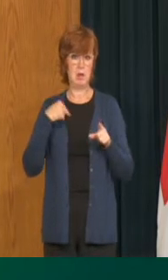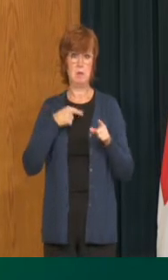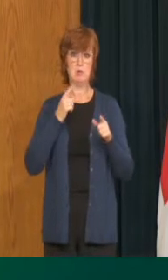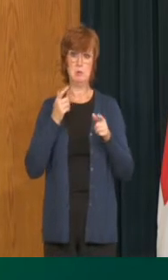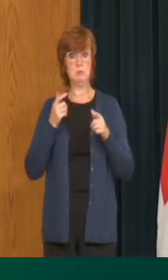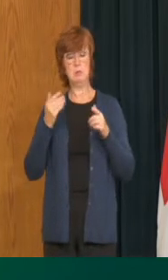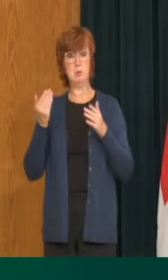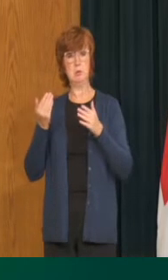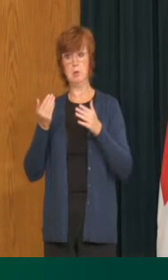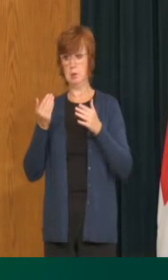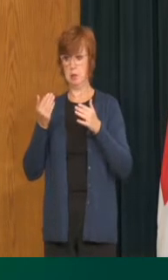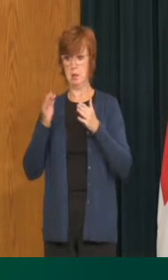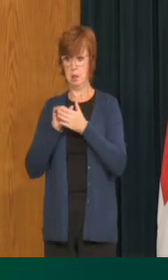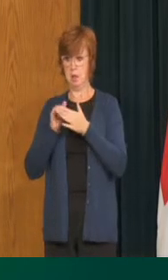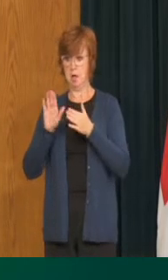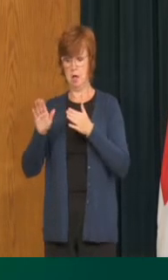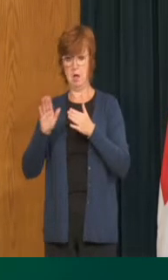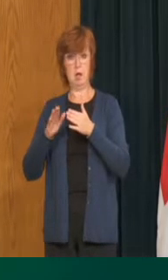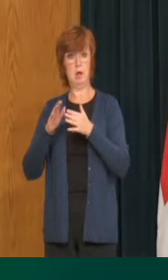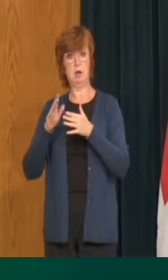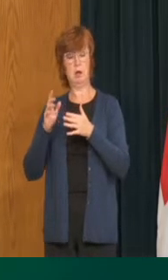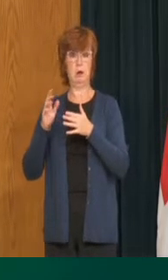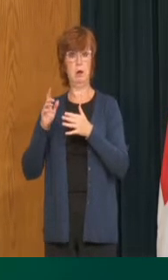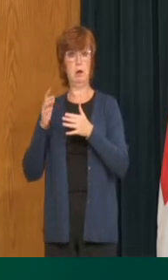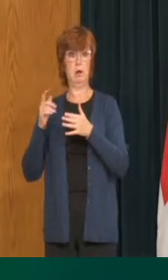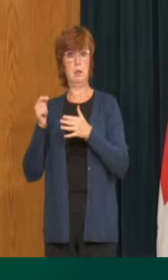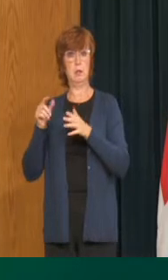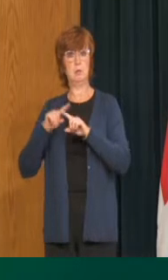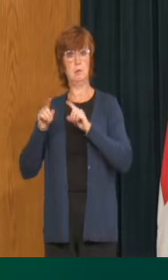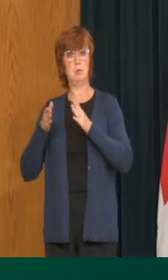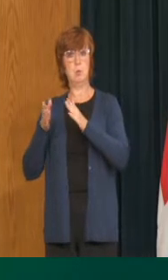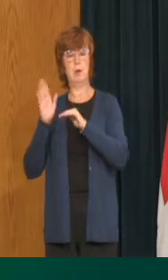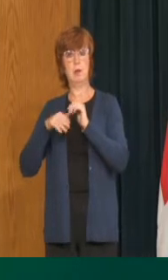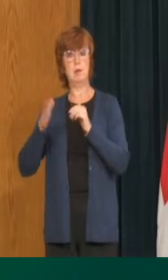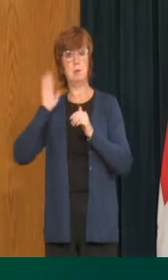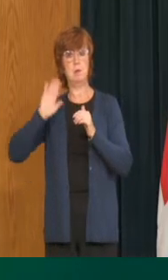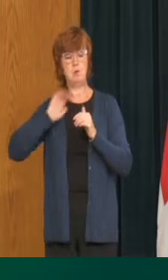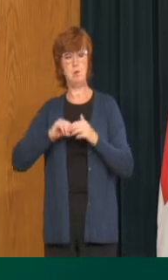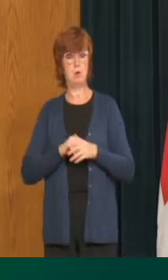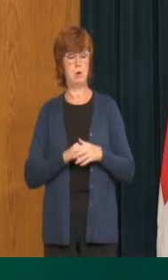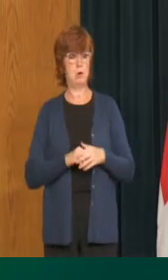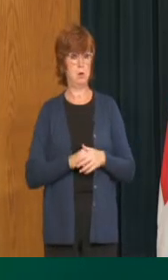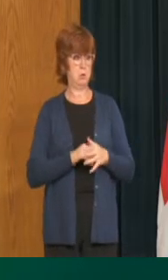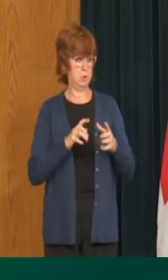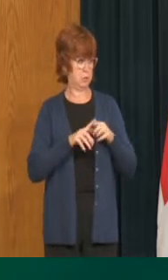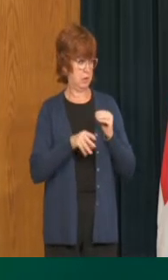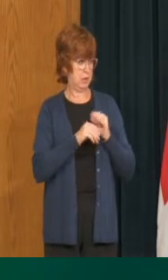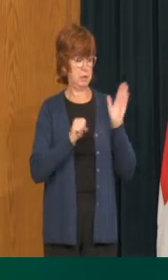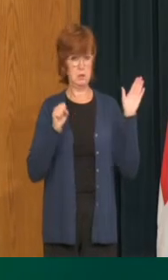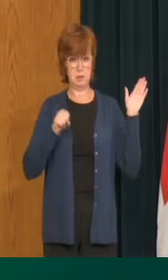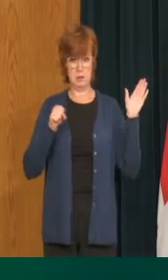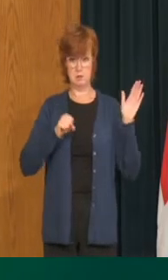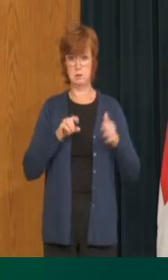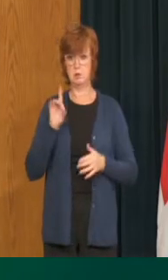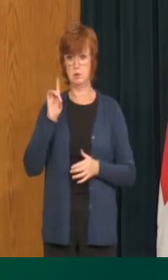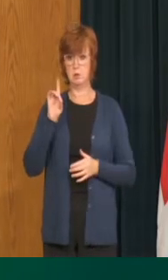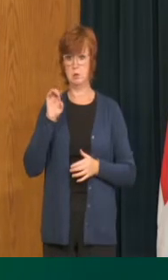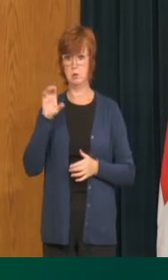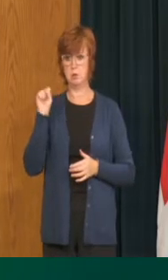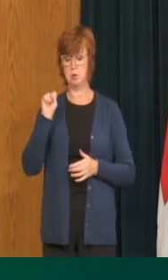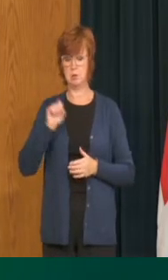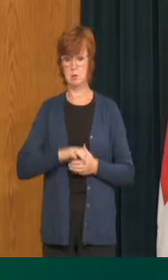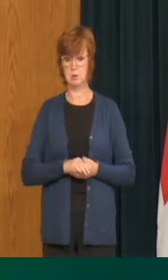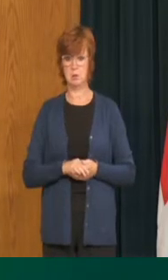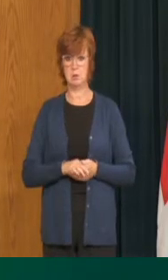sector that has been open thus far. But you might have a little more detailed information, Doctor. Yeah, I think I'd just like to add that, our test